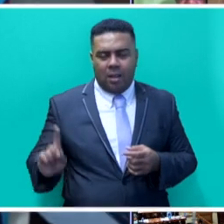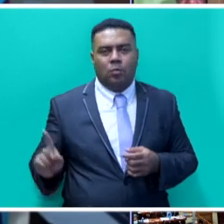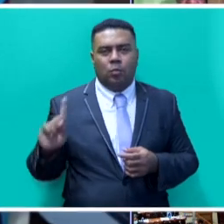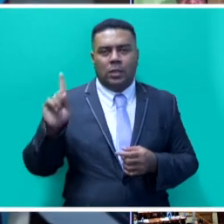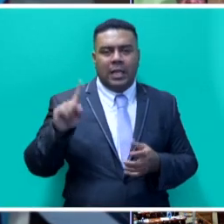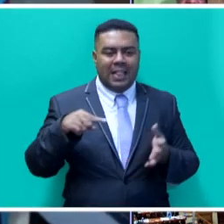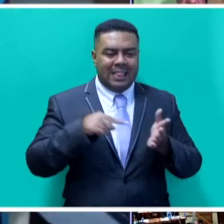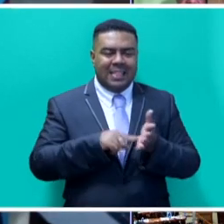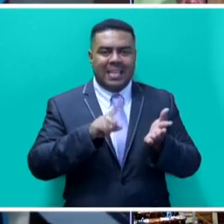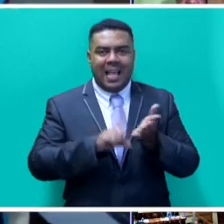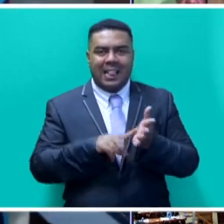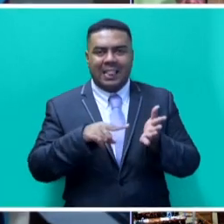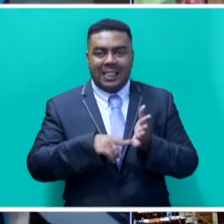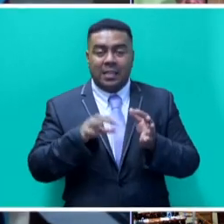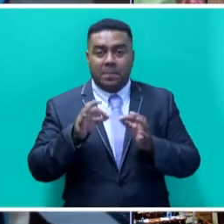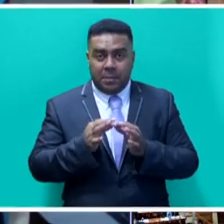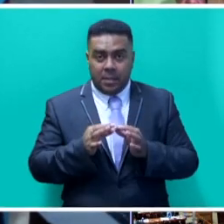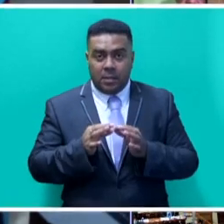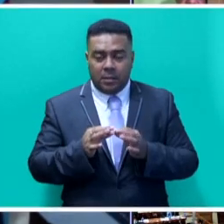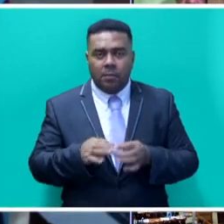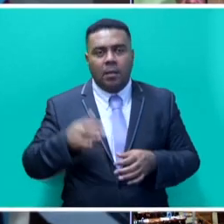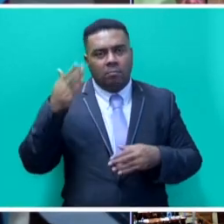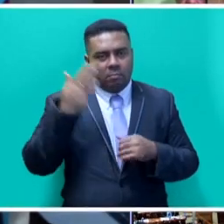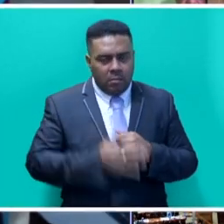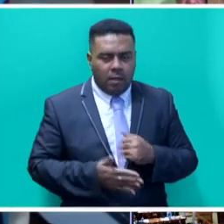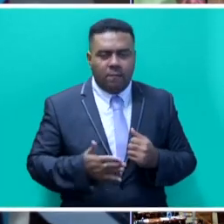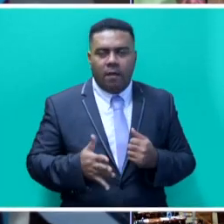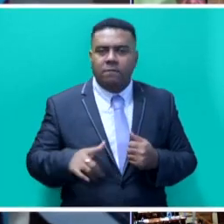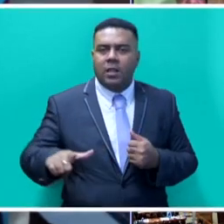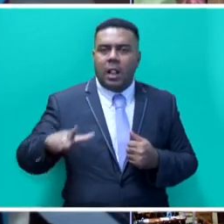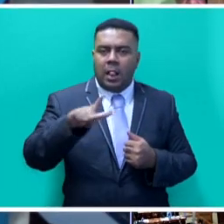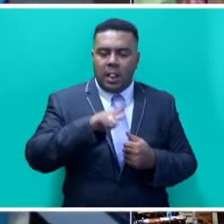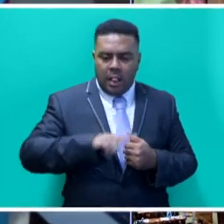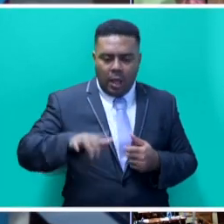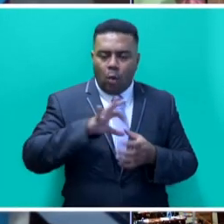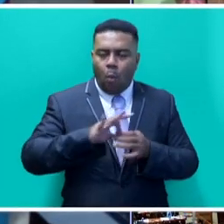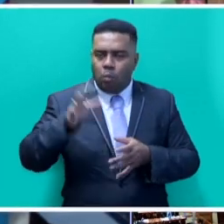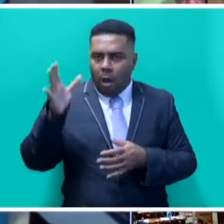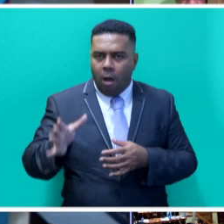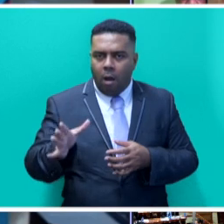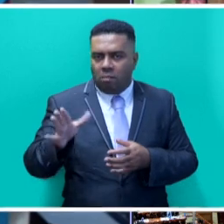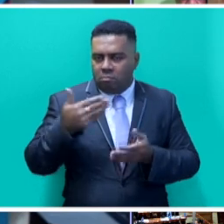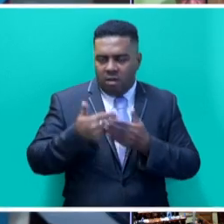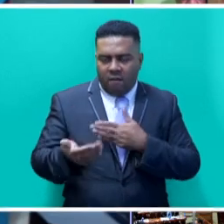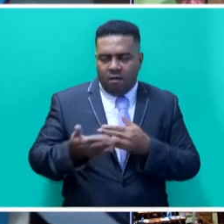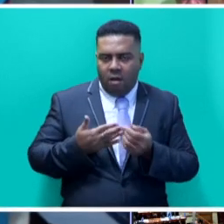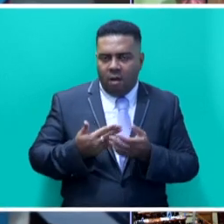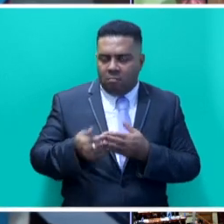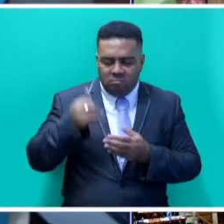TLTB never contact the landowners about these matters.